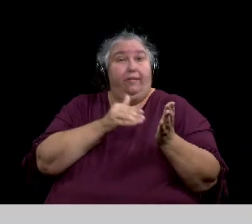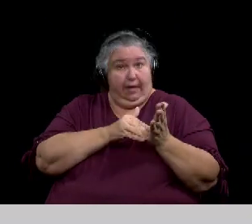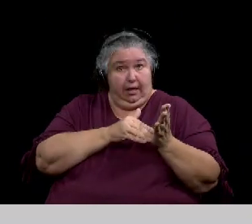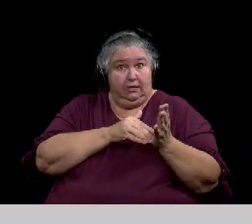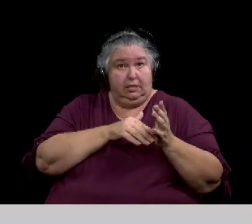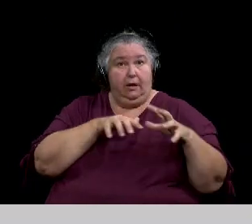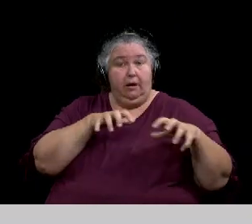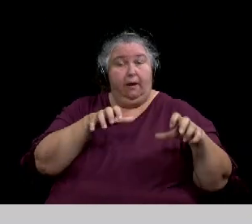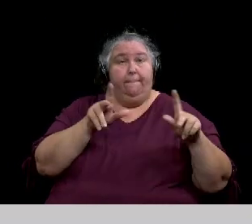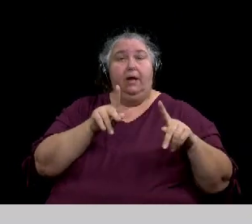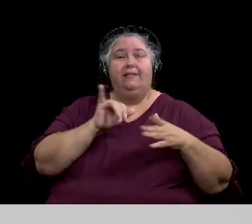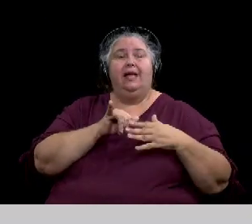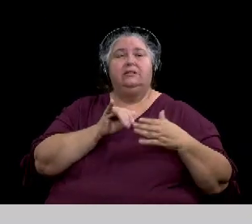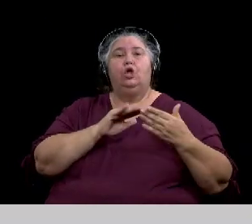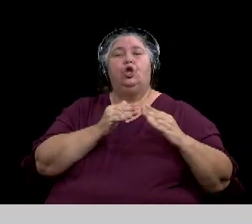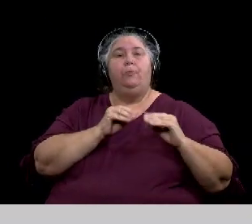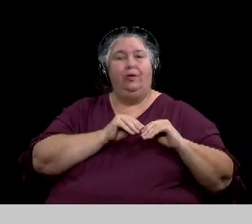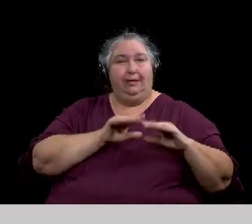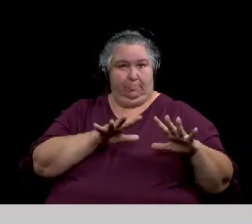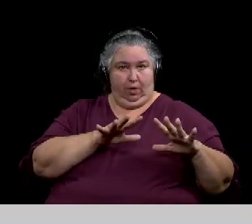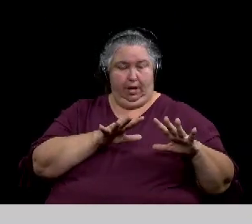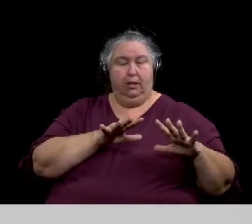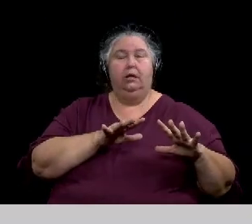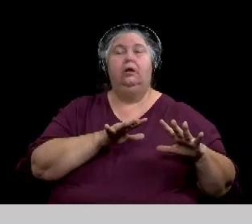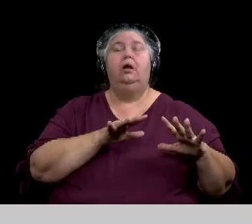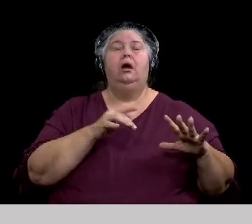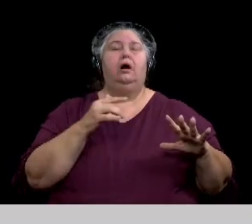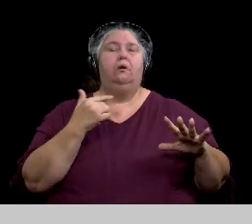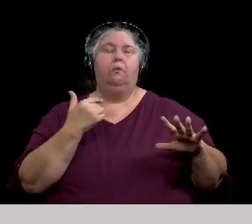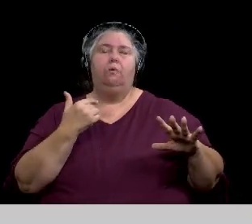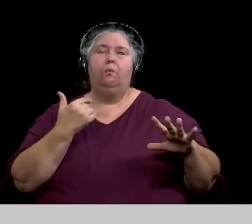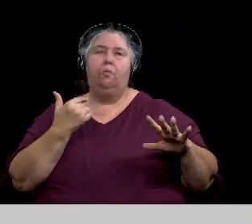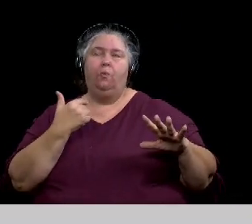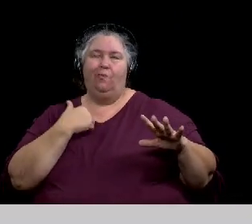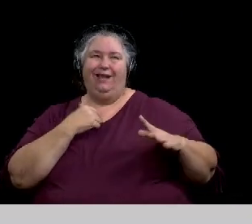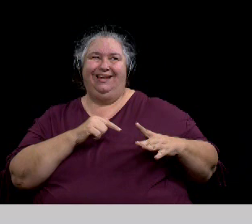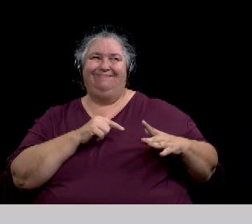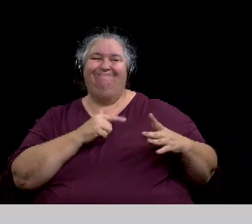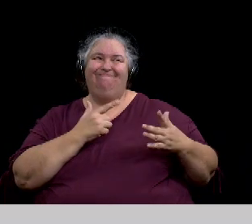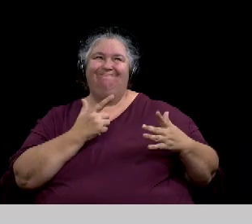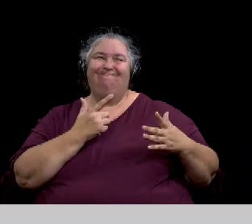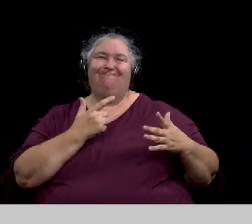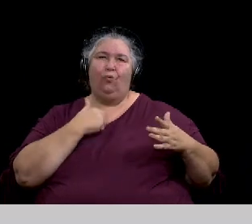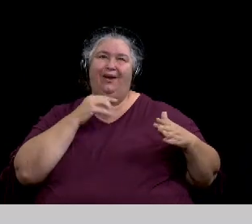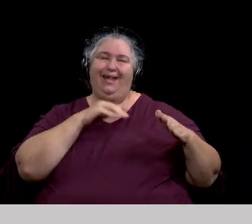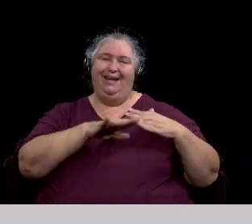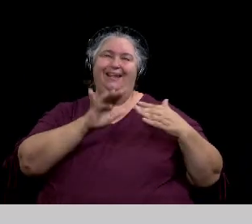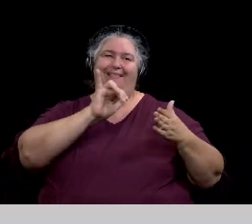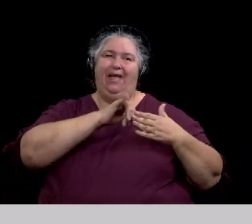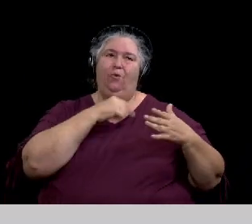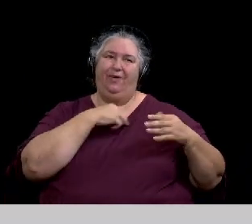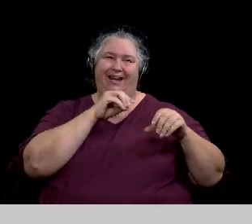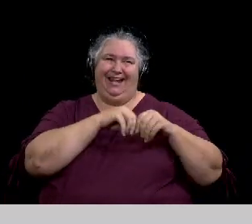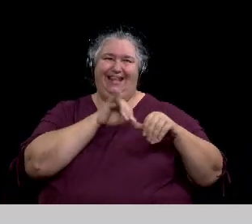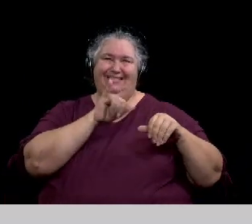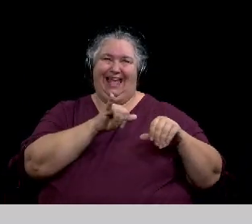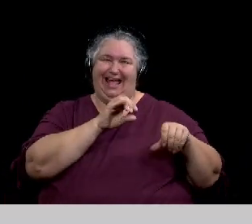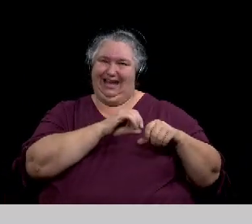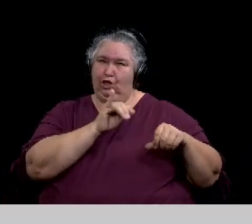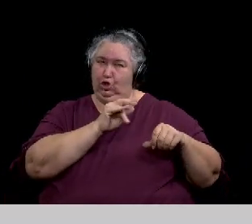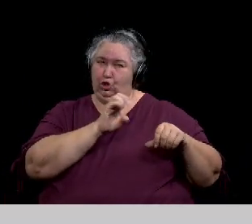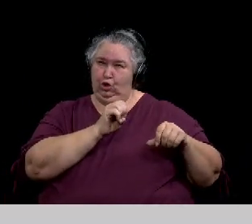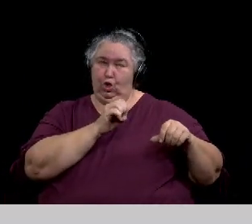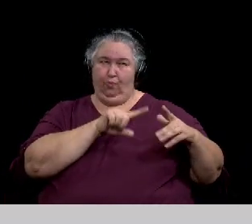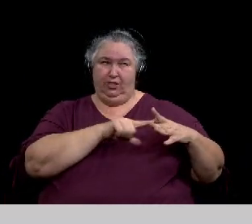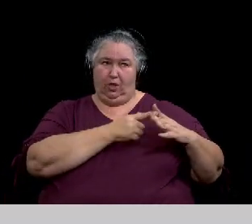they call it community spread. And we really entered that community spread, and we're just in that strata briefly in June when numbers were